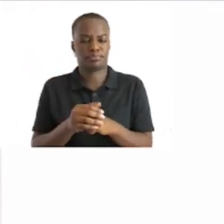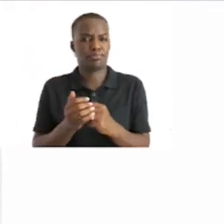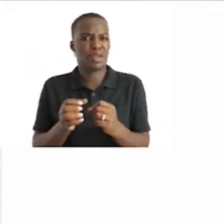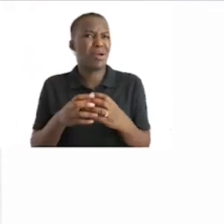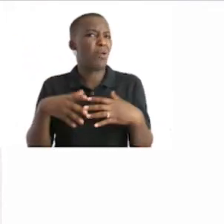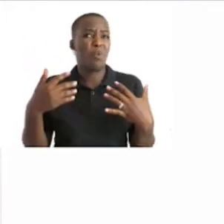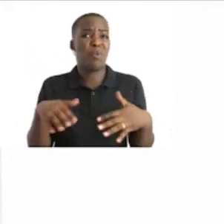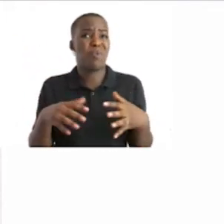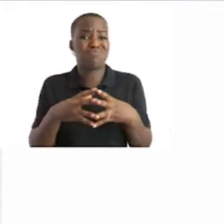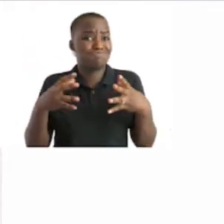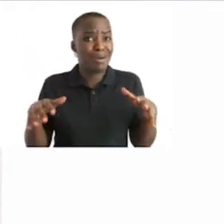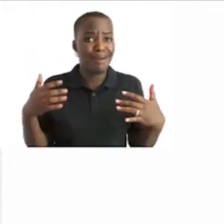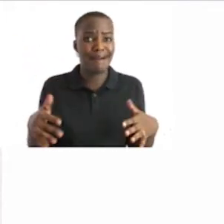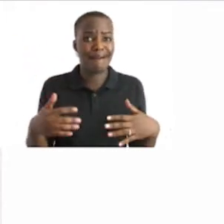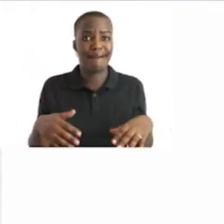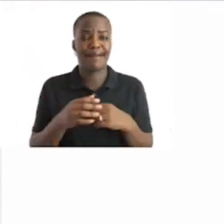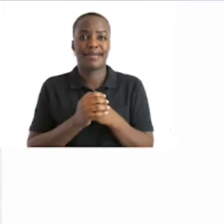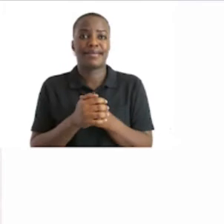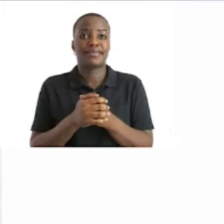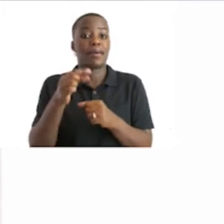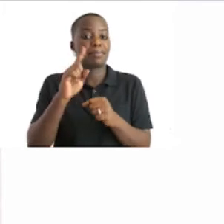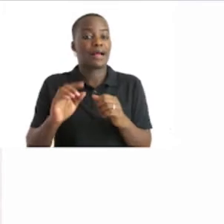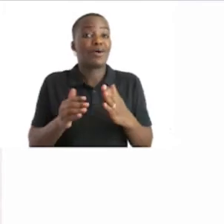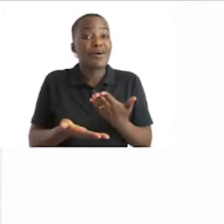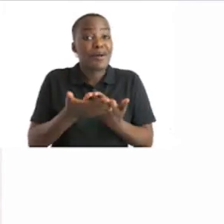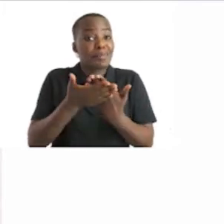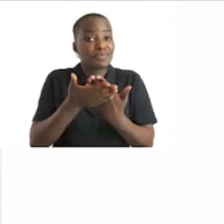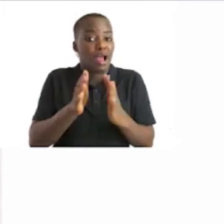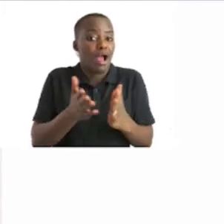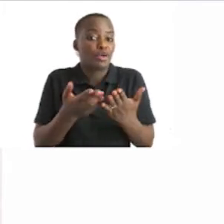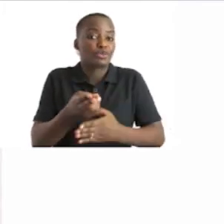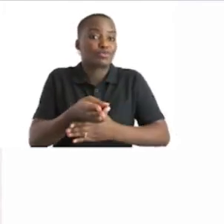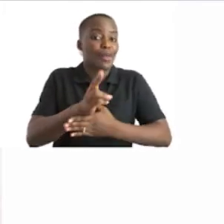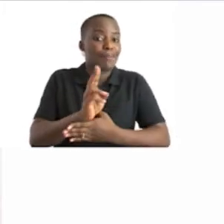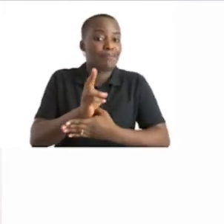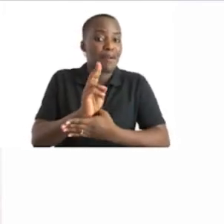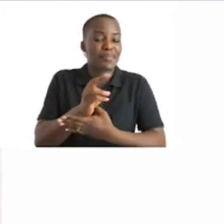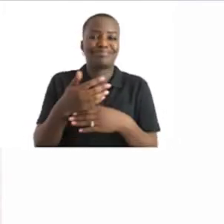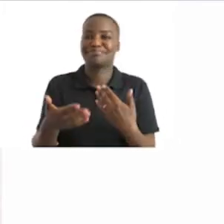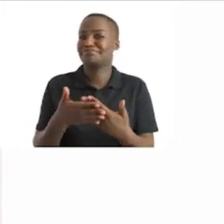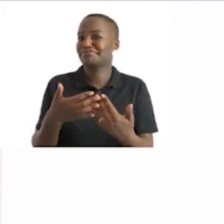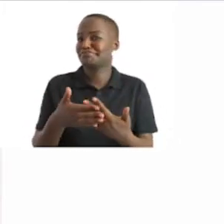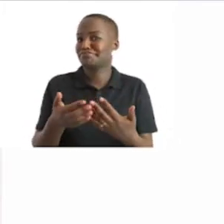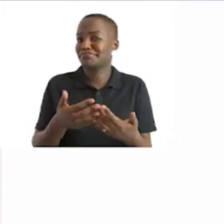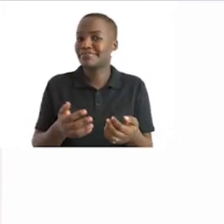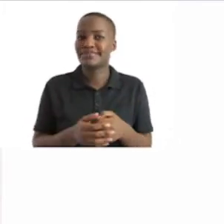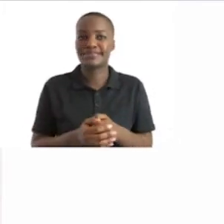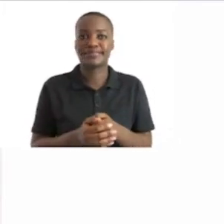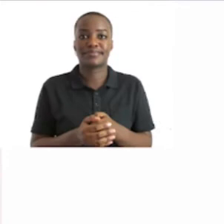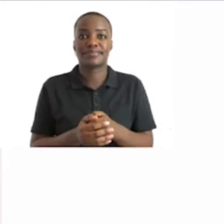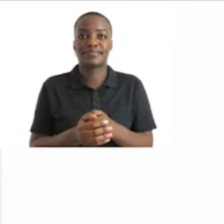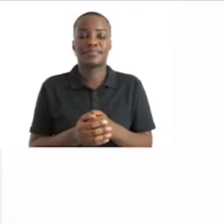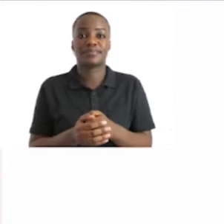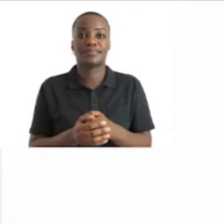number to add. So I am going to teach you how to get the answer without struggling. Let's look at the